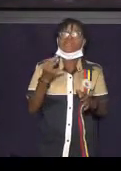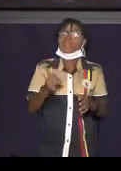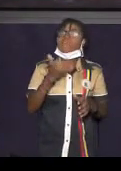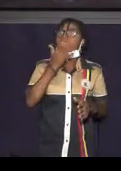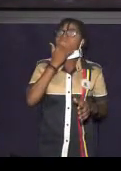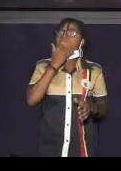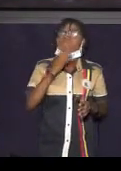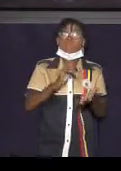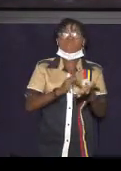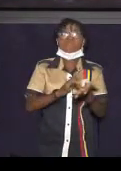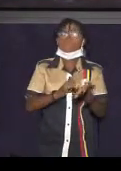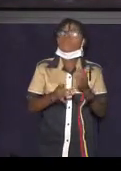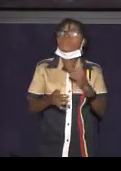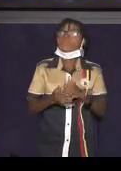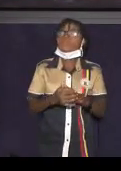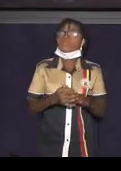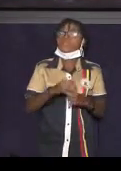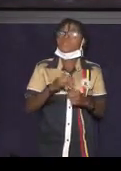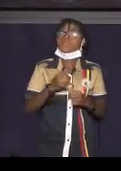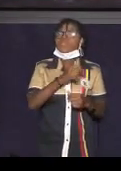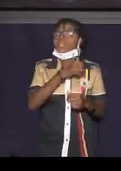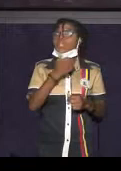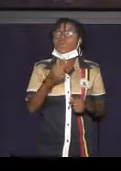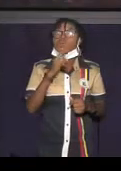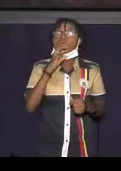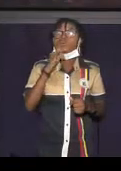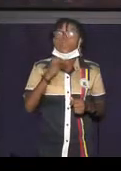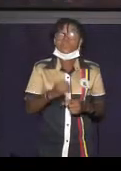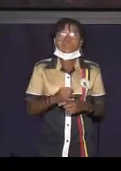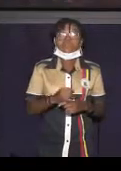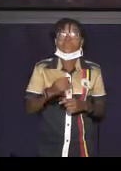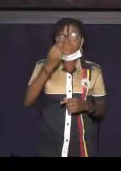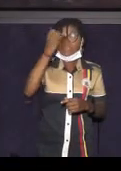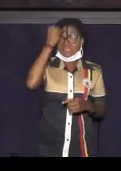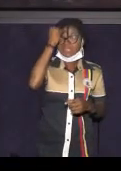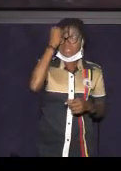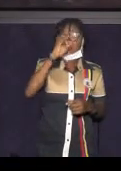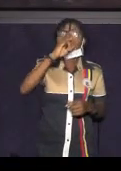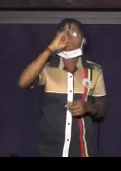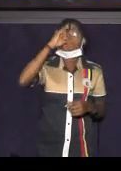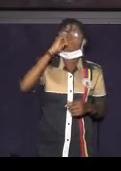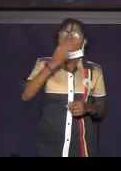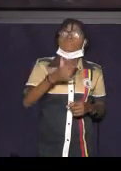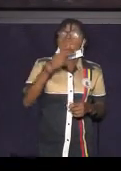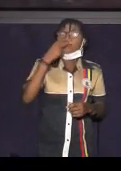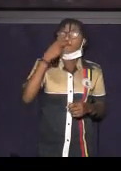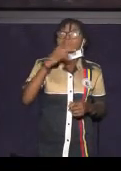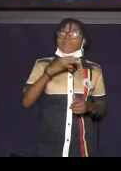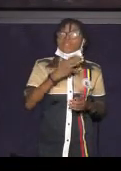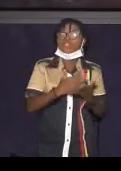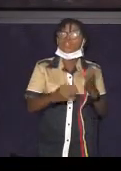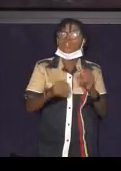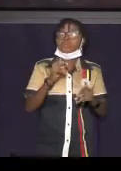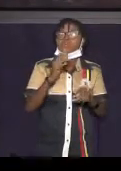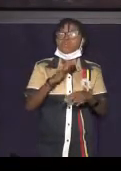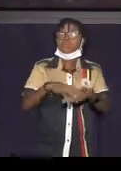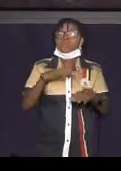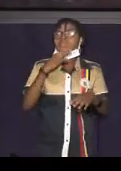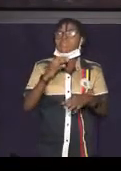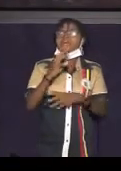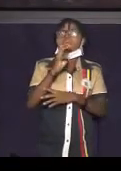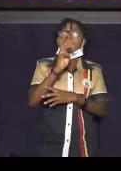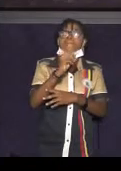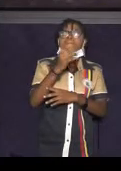Indian hemp is another one. Indian hemp, and in some parts of the country, some call it marijuana, and in